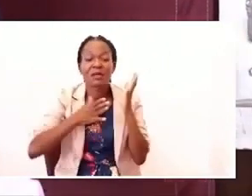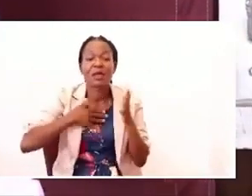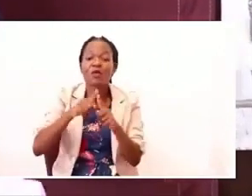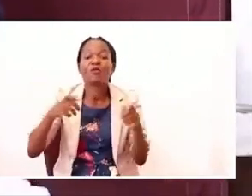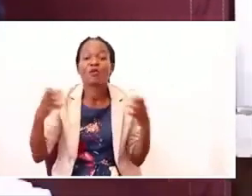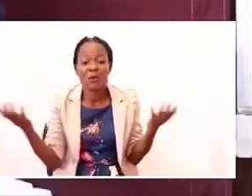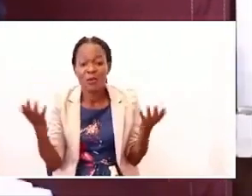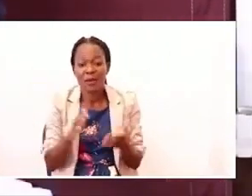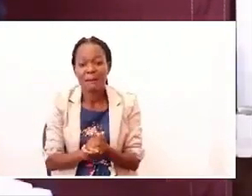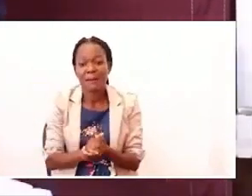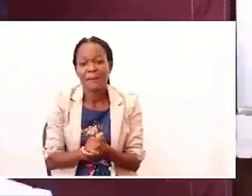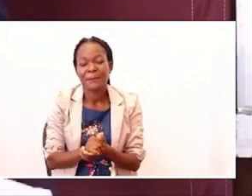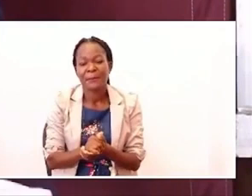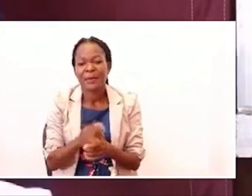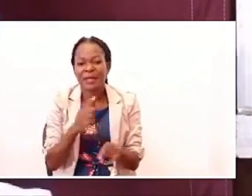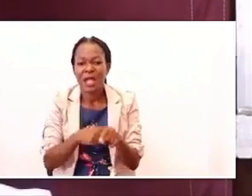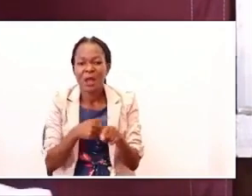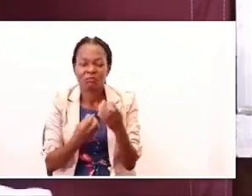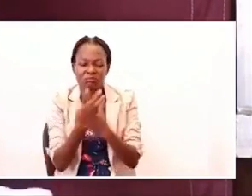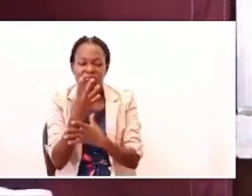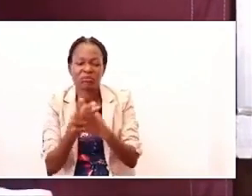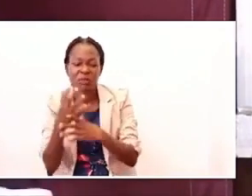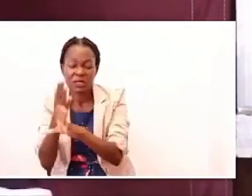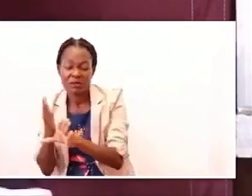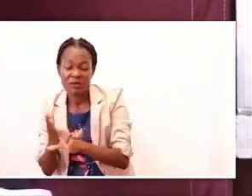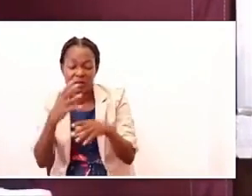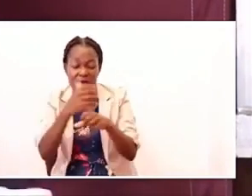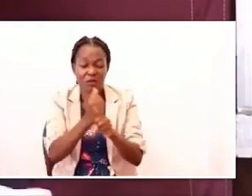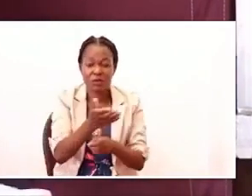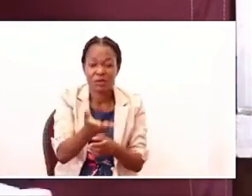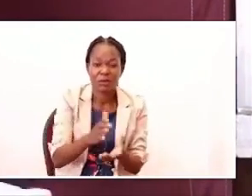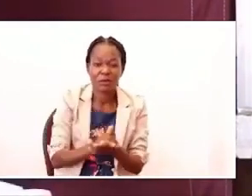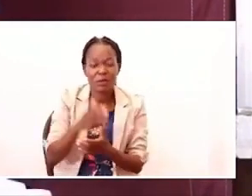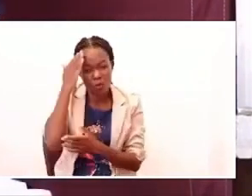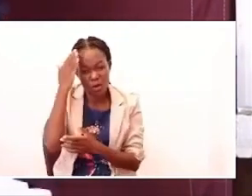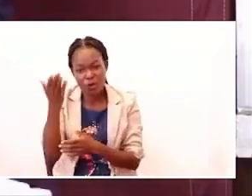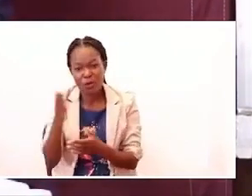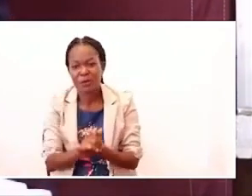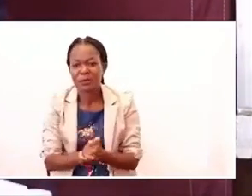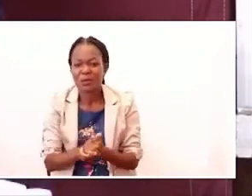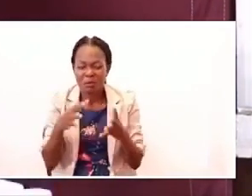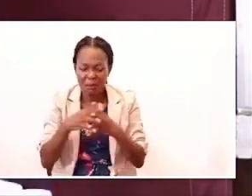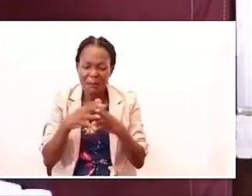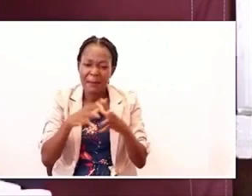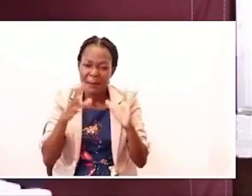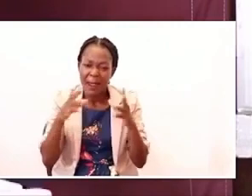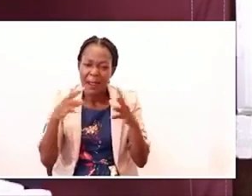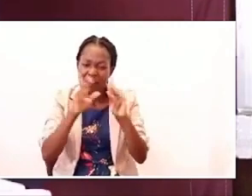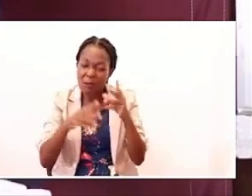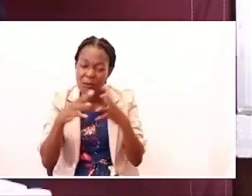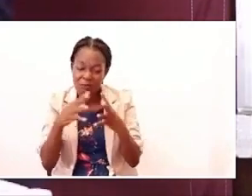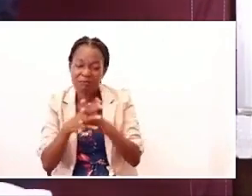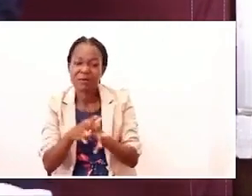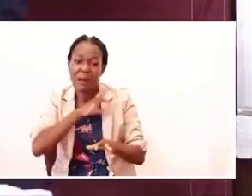When the Bretton Woods institutions were established, we know that their main clients were